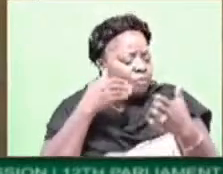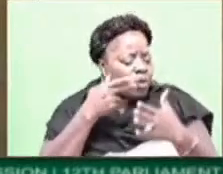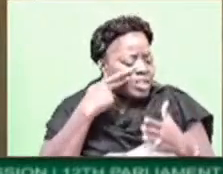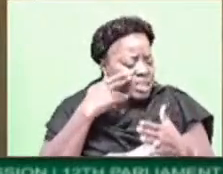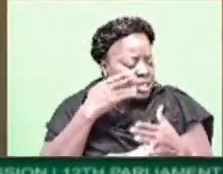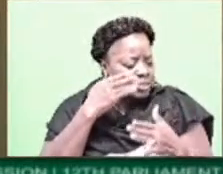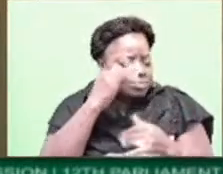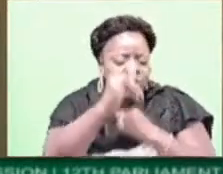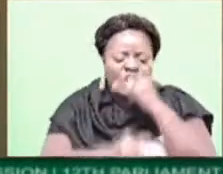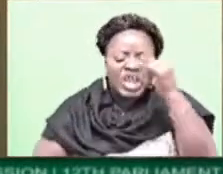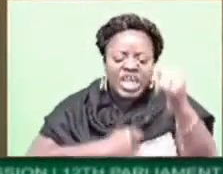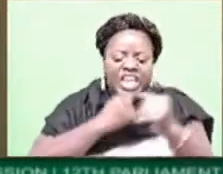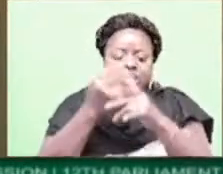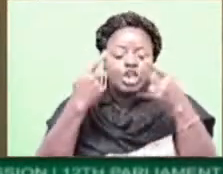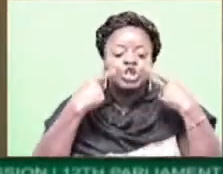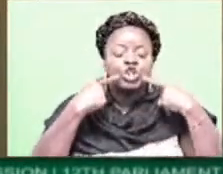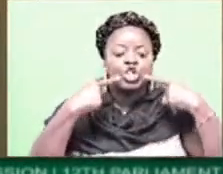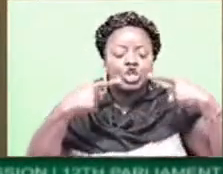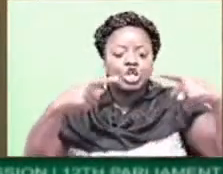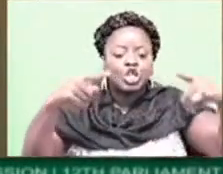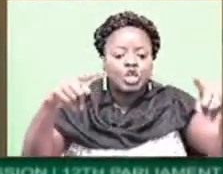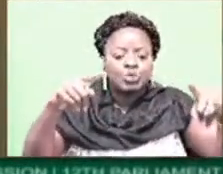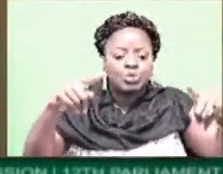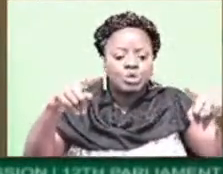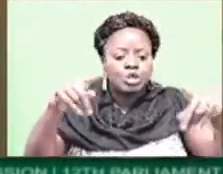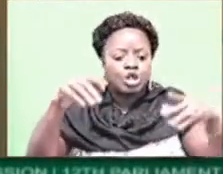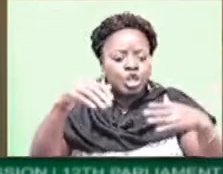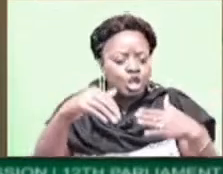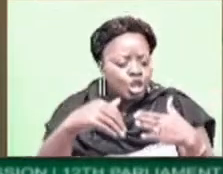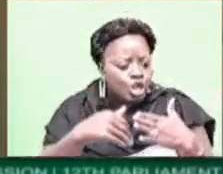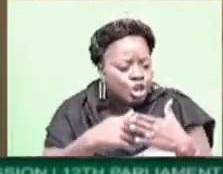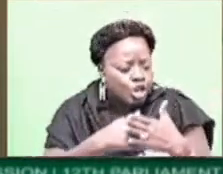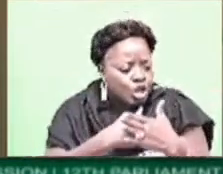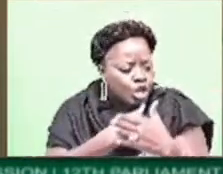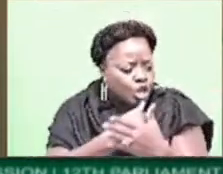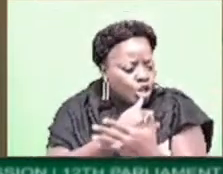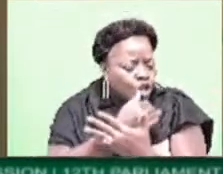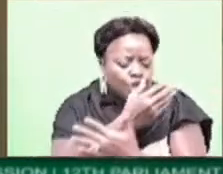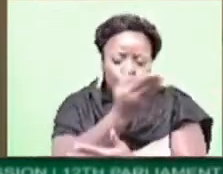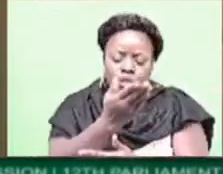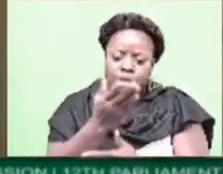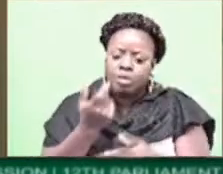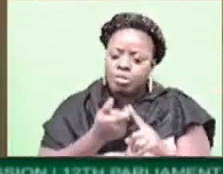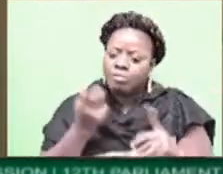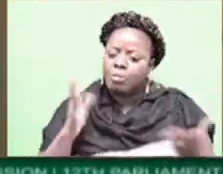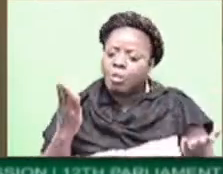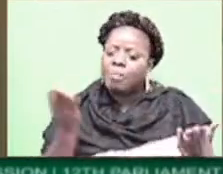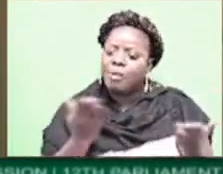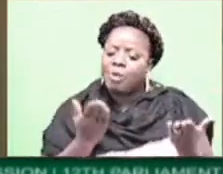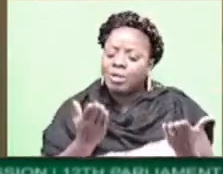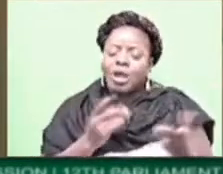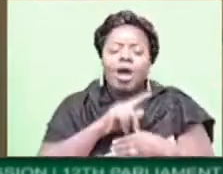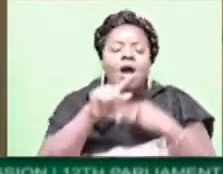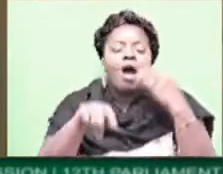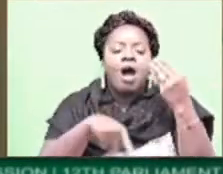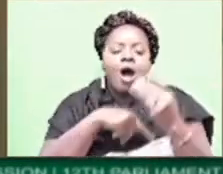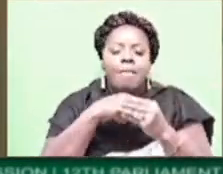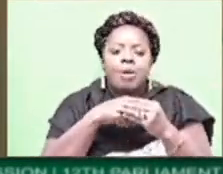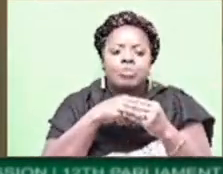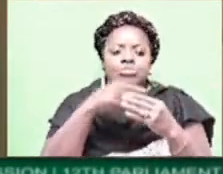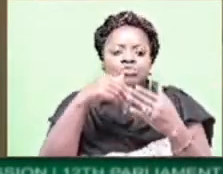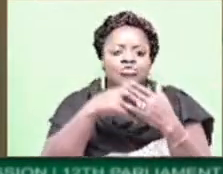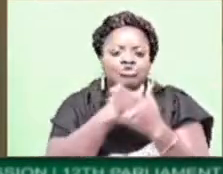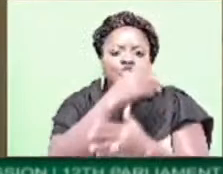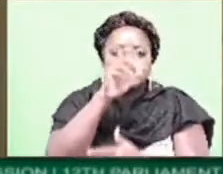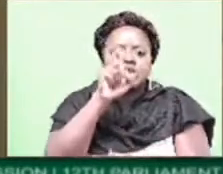news this strange new phenomenon coming out of China about strange X-rays